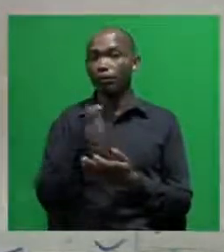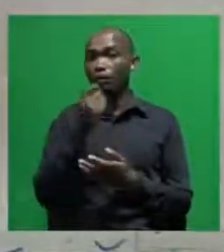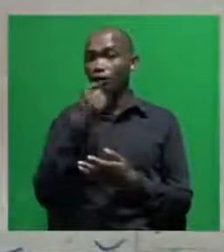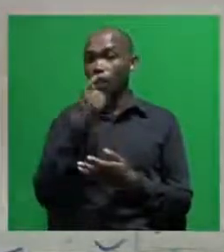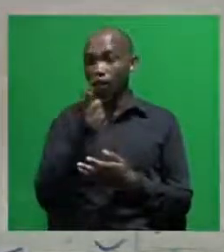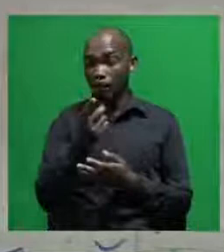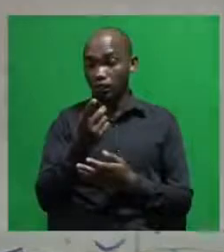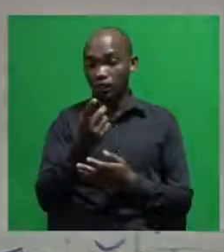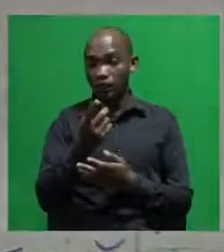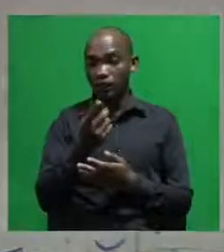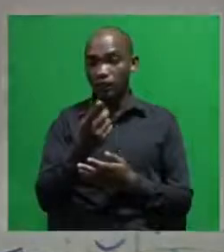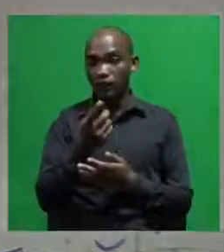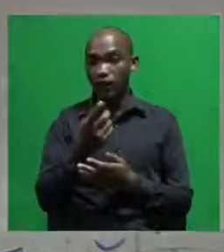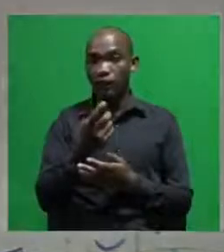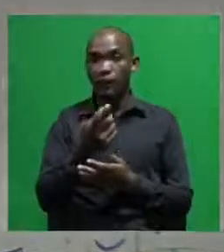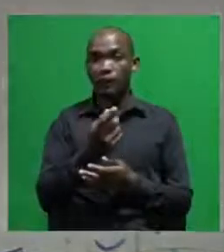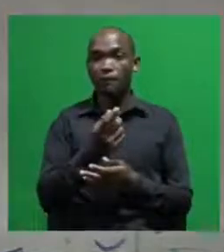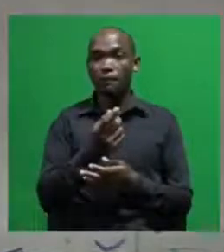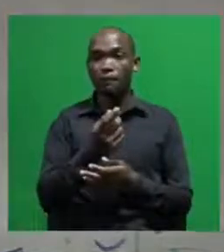After that,